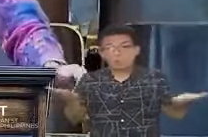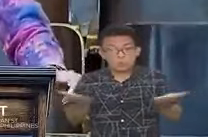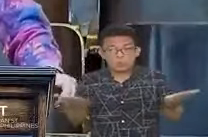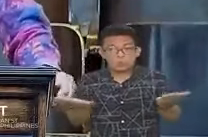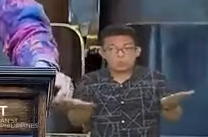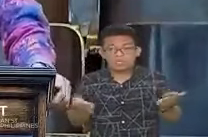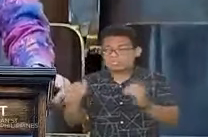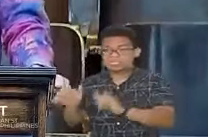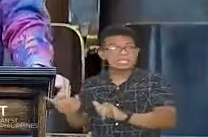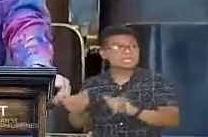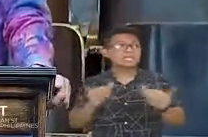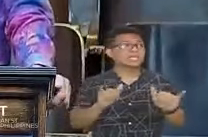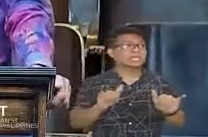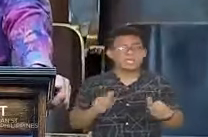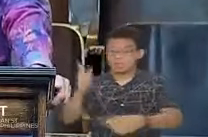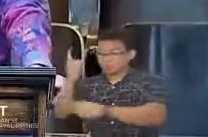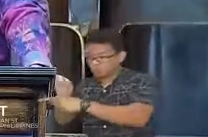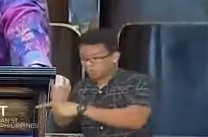belong.